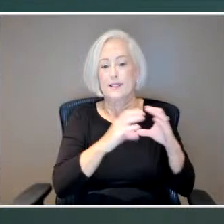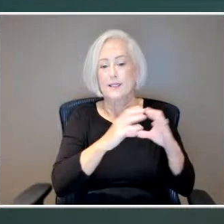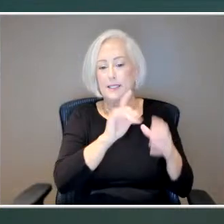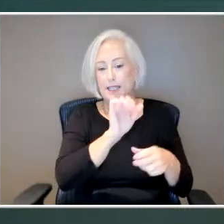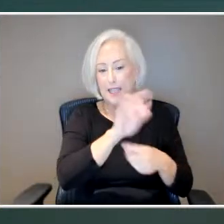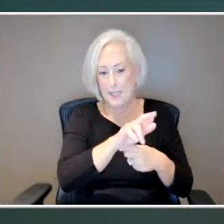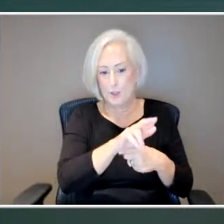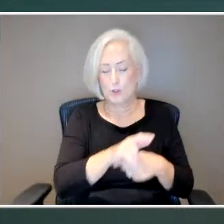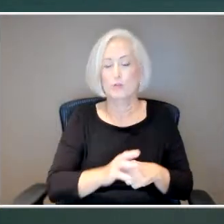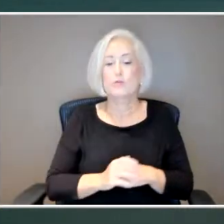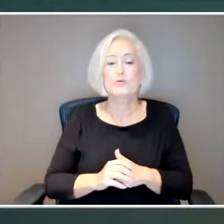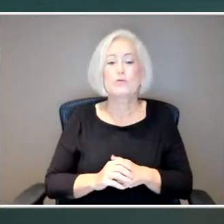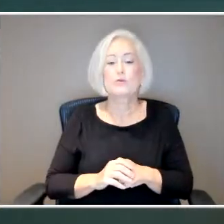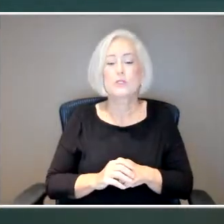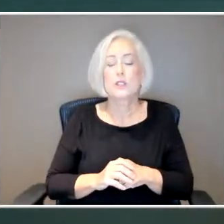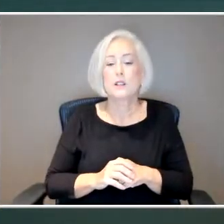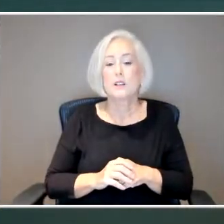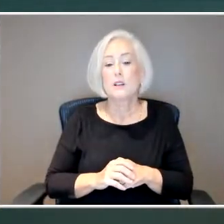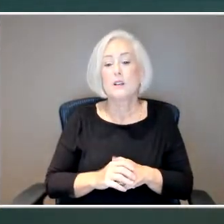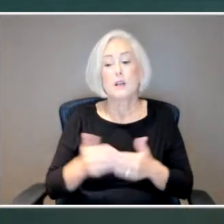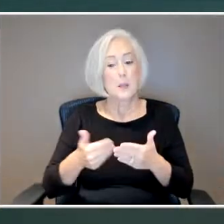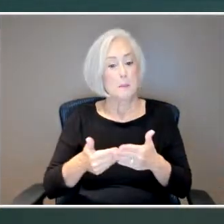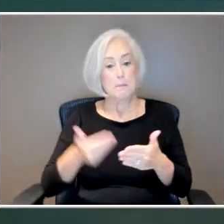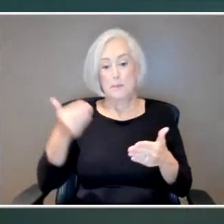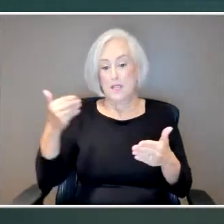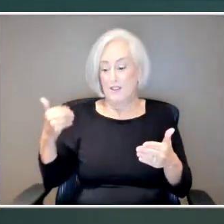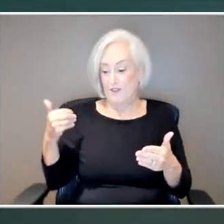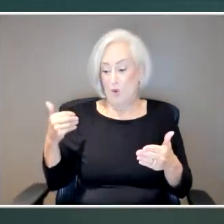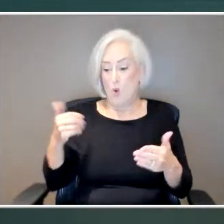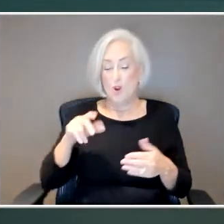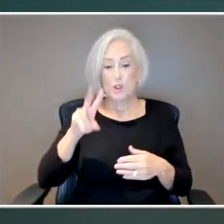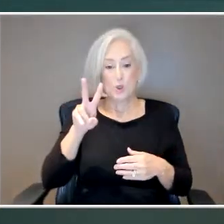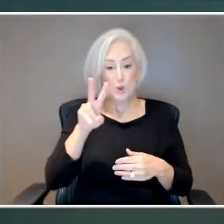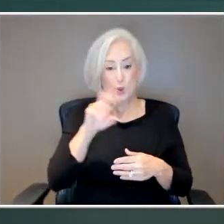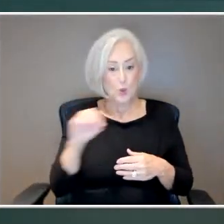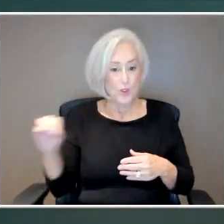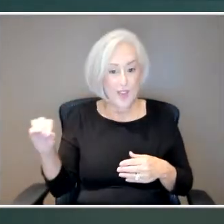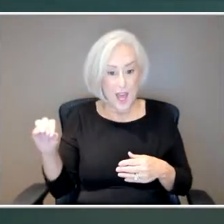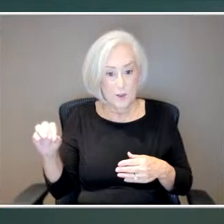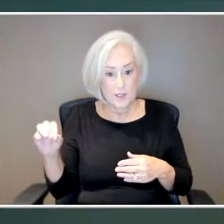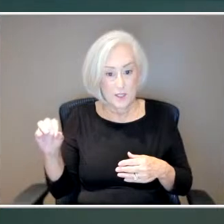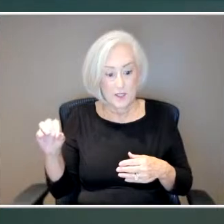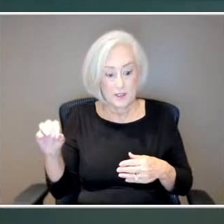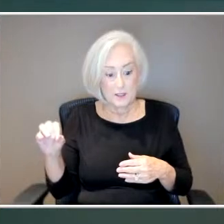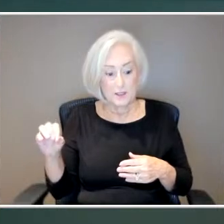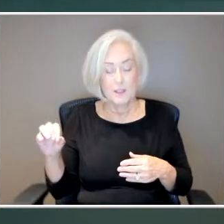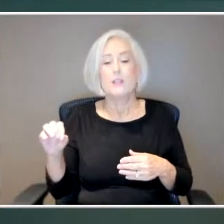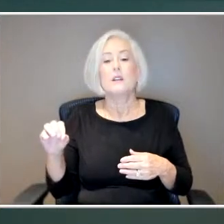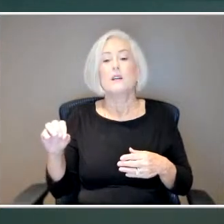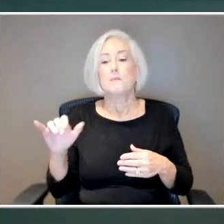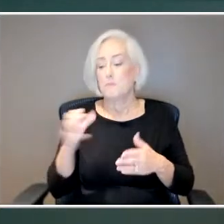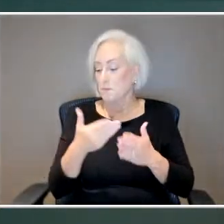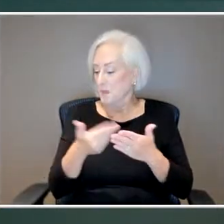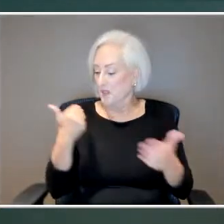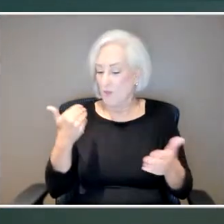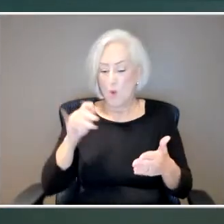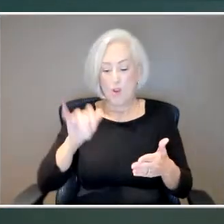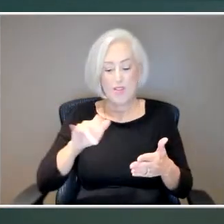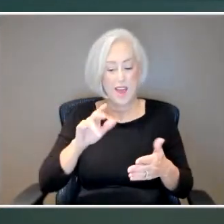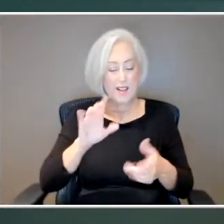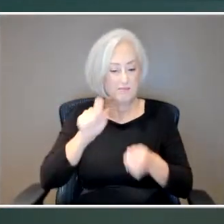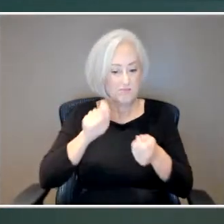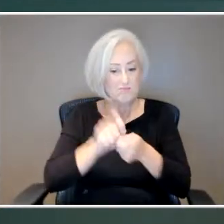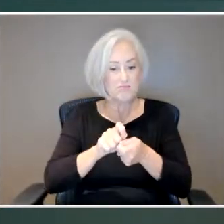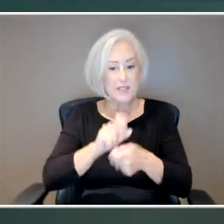cancer cells. Now, prior to the early 2000s, when we had these medications approved, again, this was considered